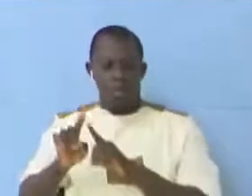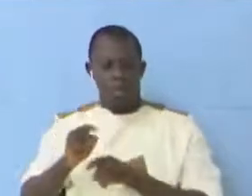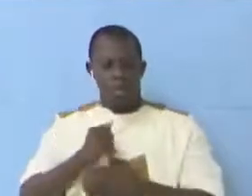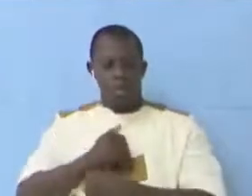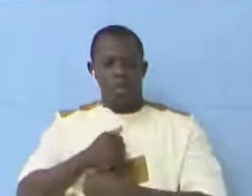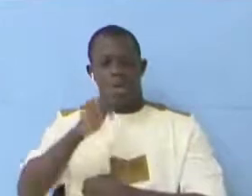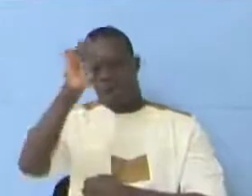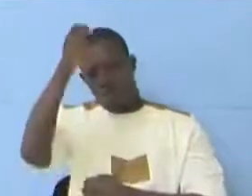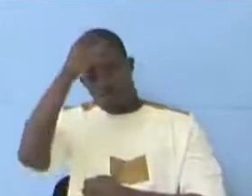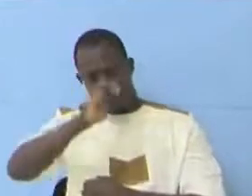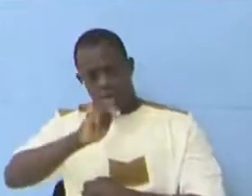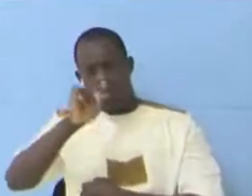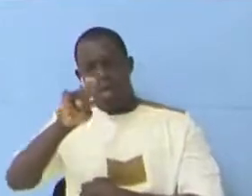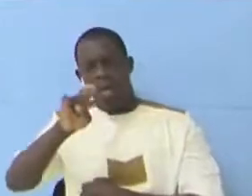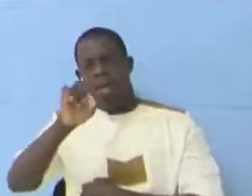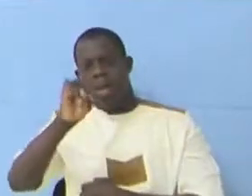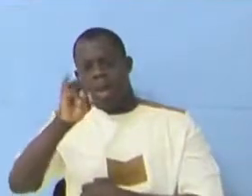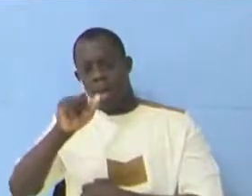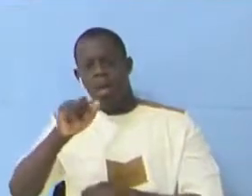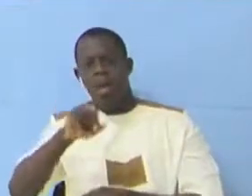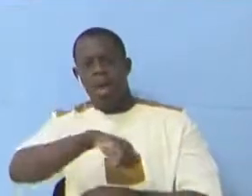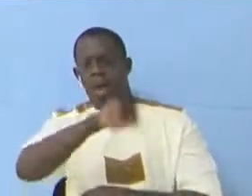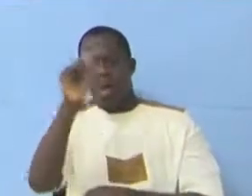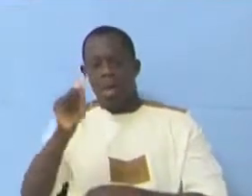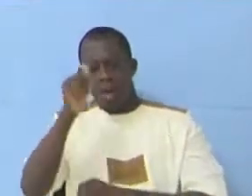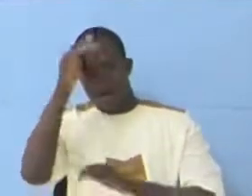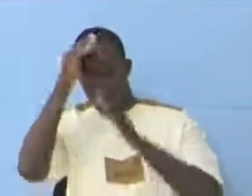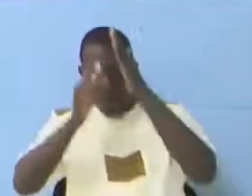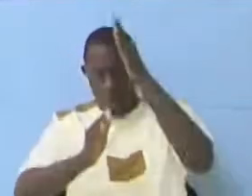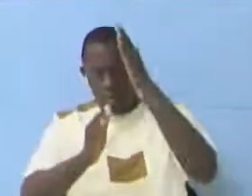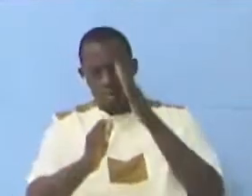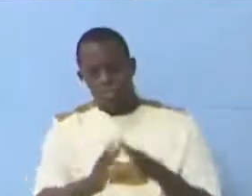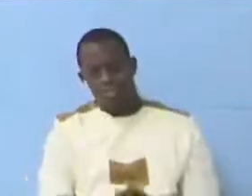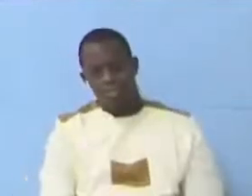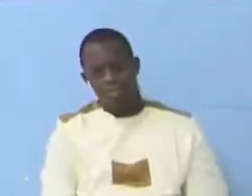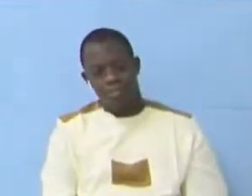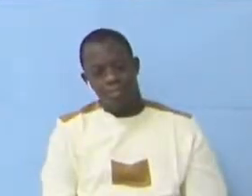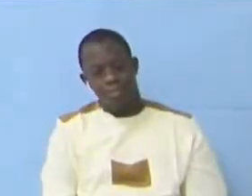police, NIA, and the army.